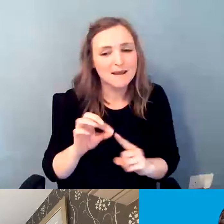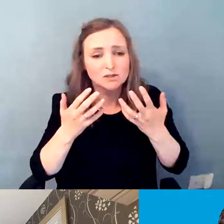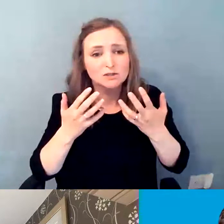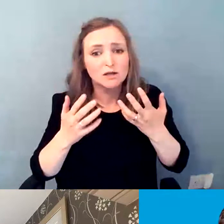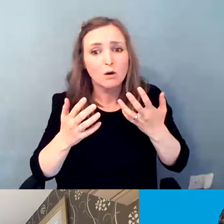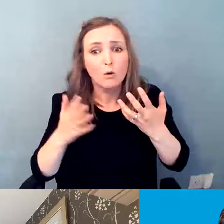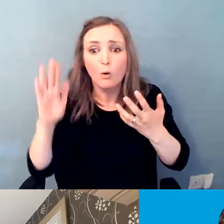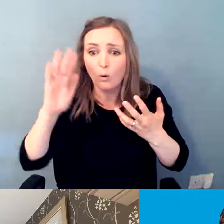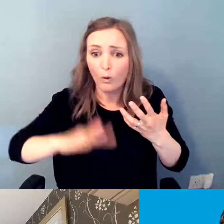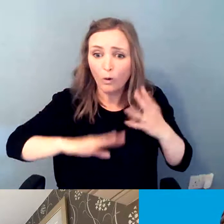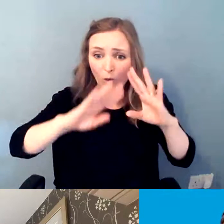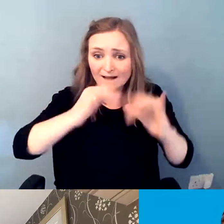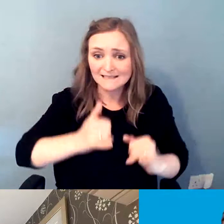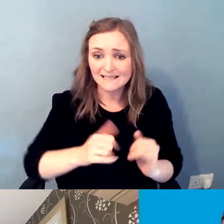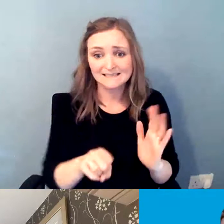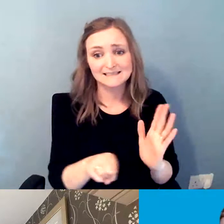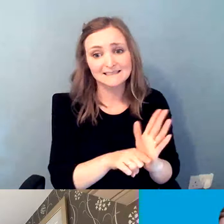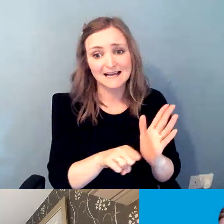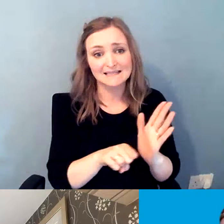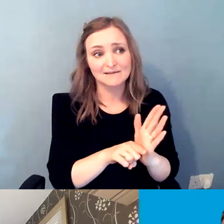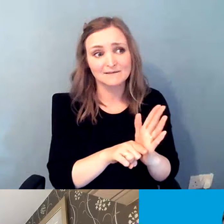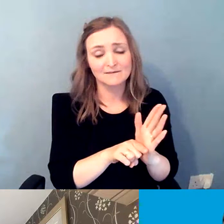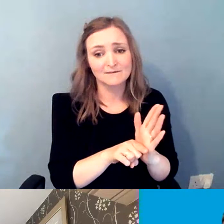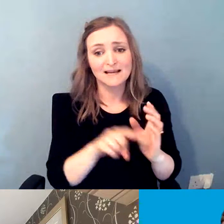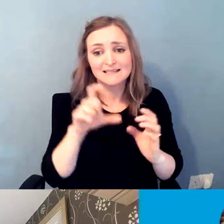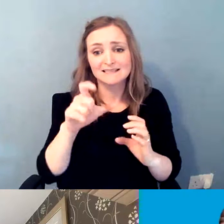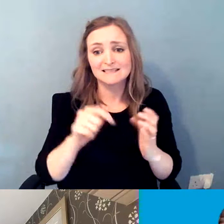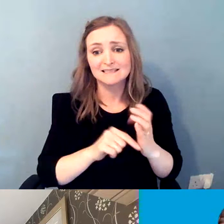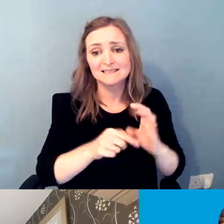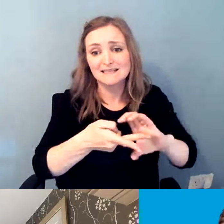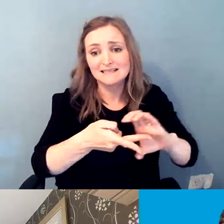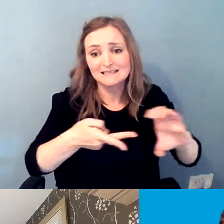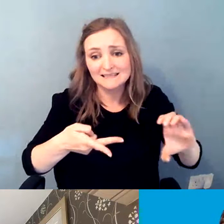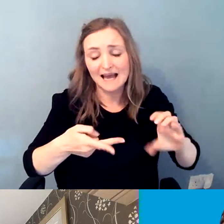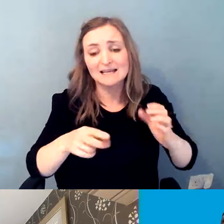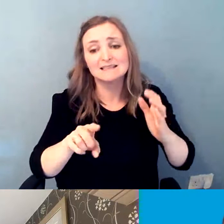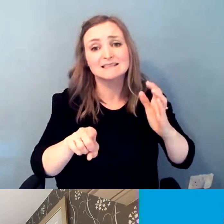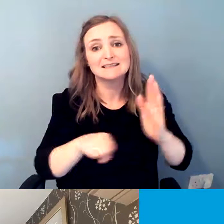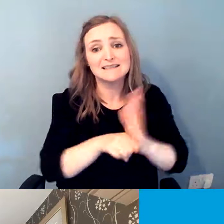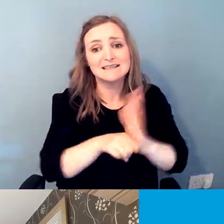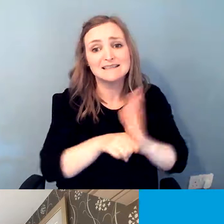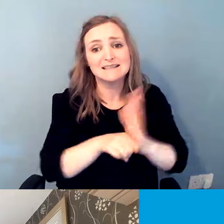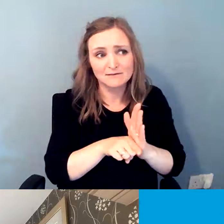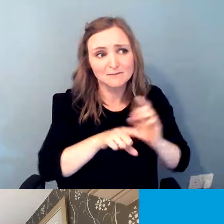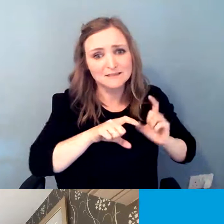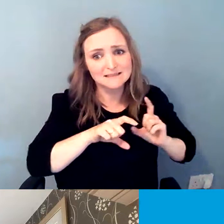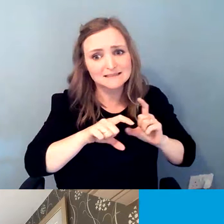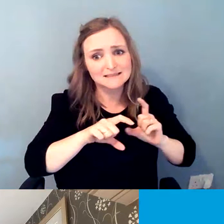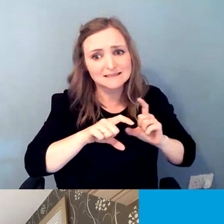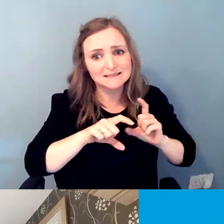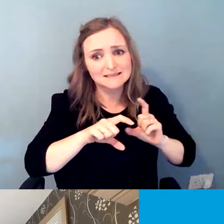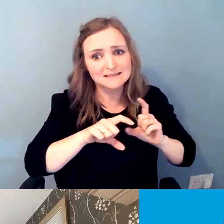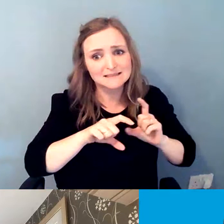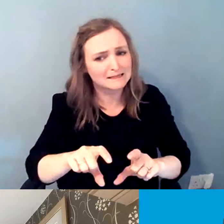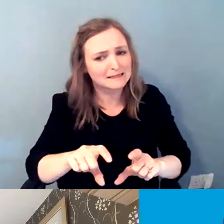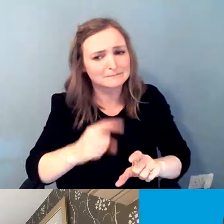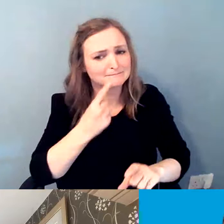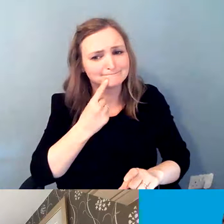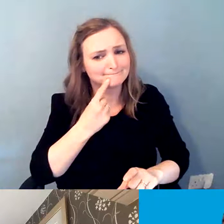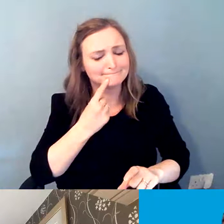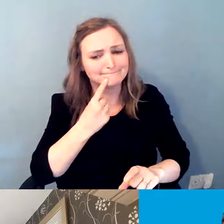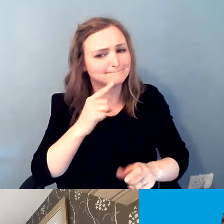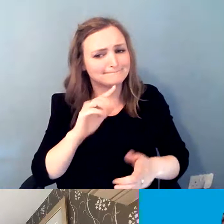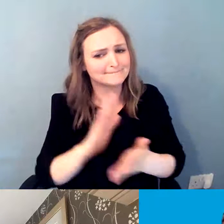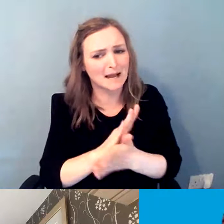even the CT scan may be negative, but they have ongoing concern, then it's saying to the